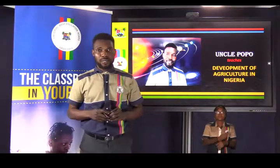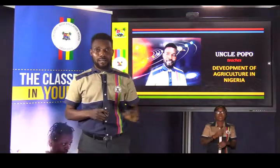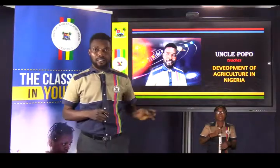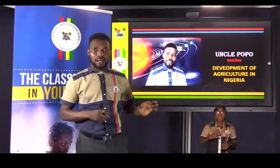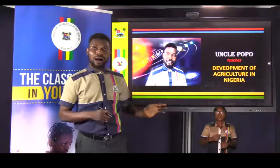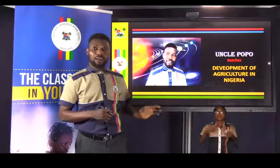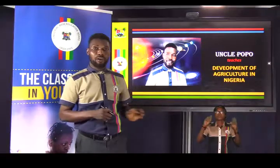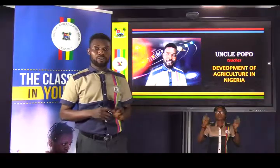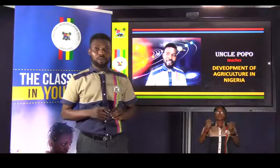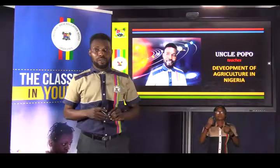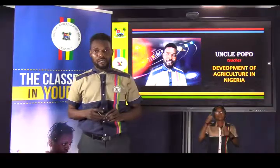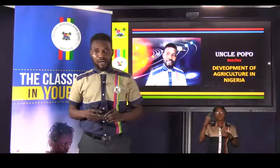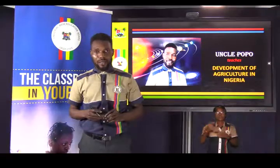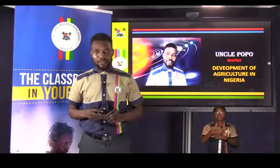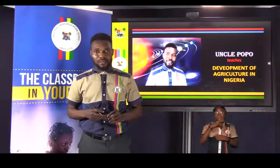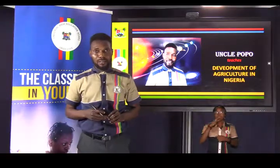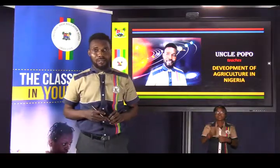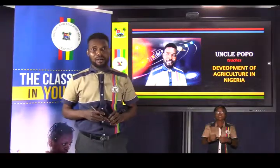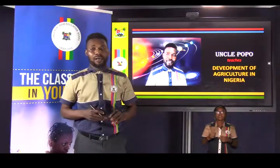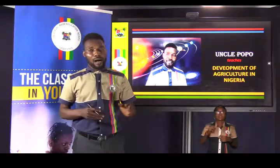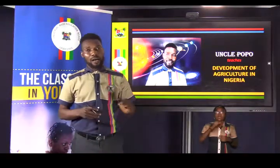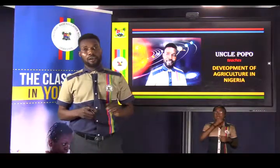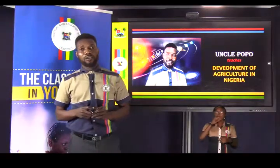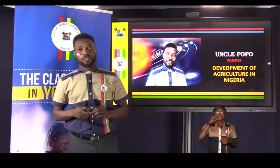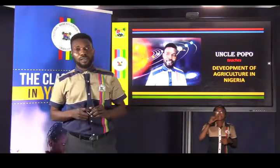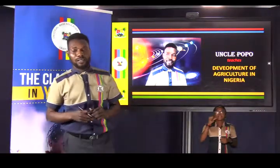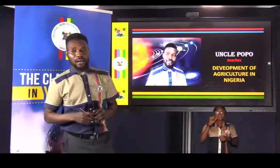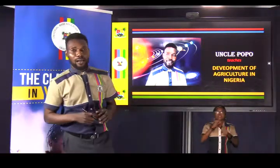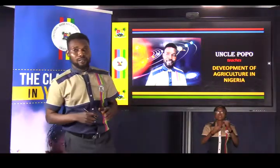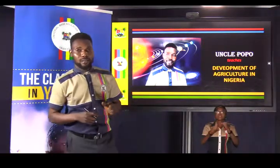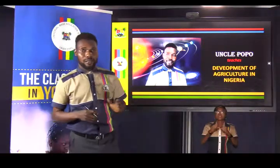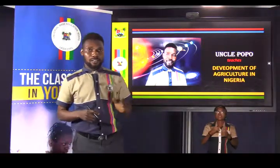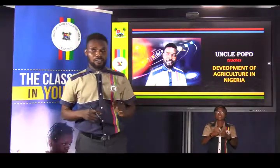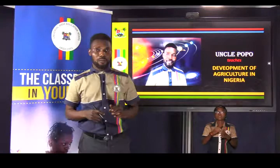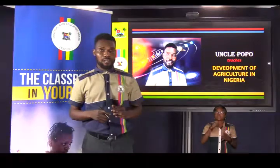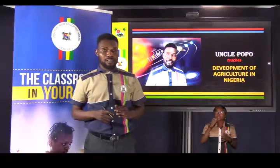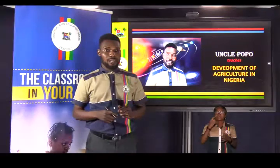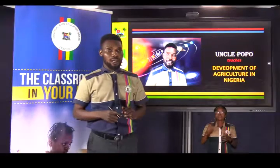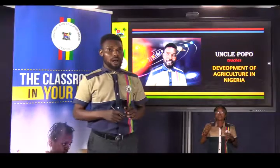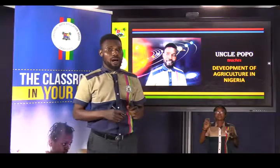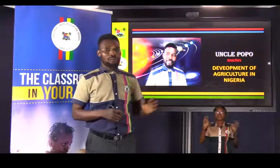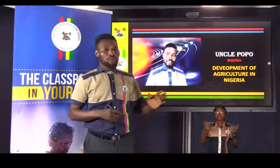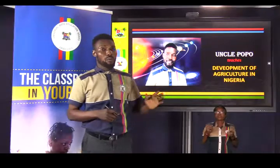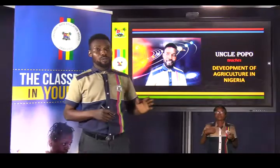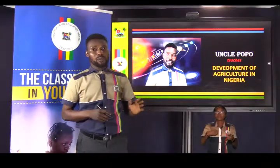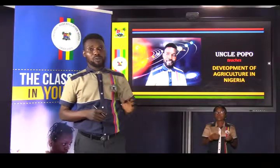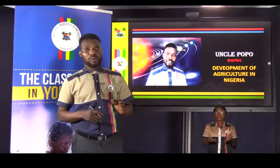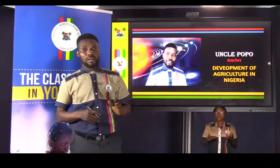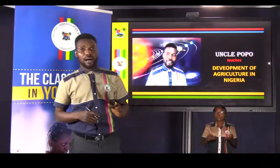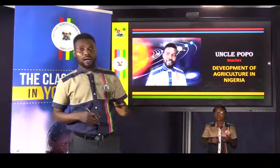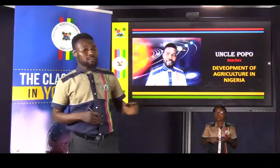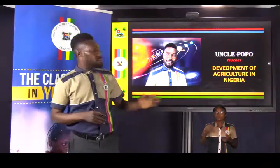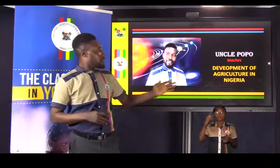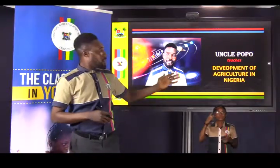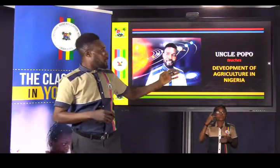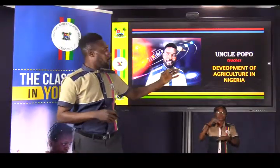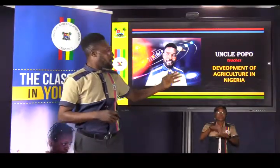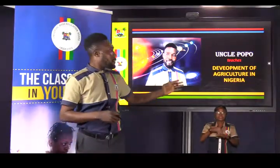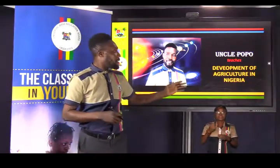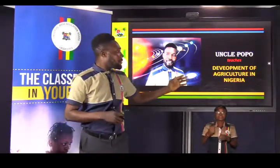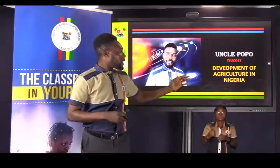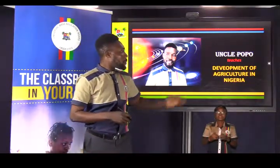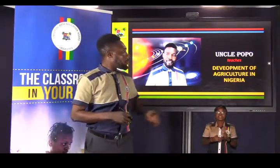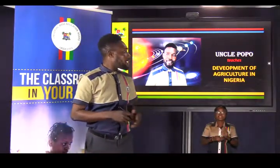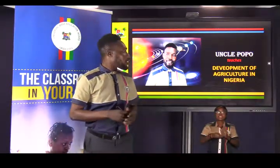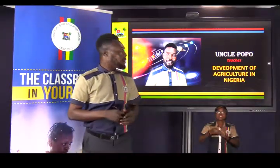for today is agricultural science. Agricultural science is the subject, and we want to look at